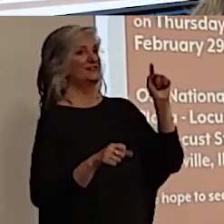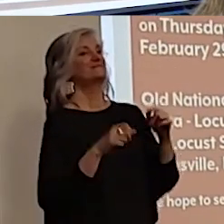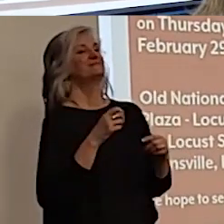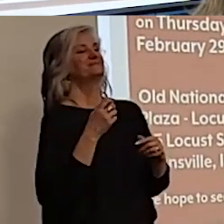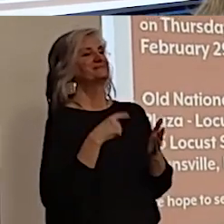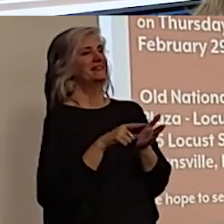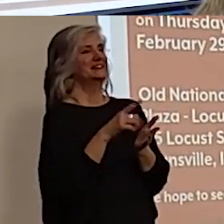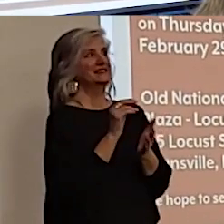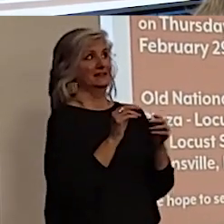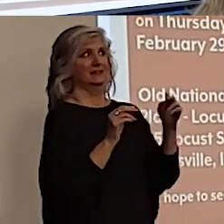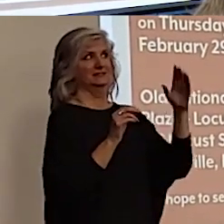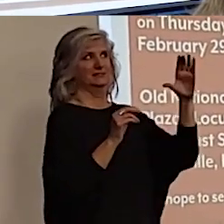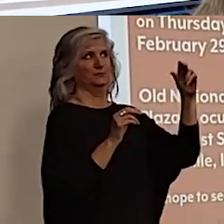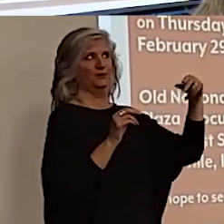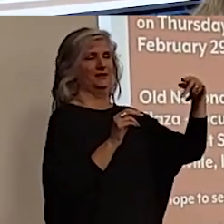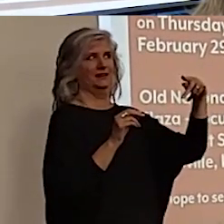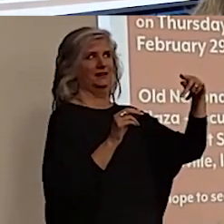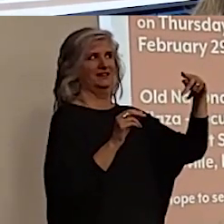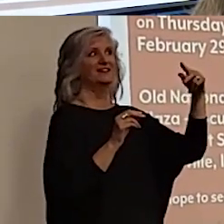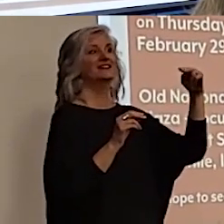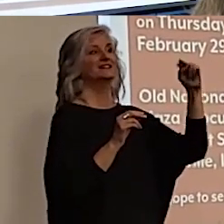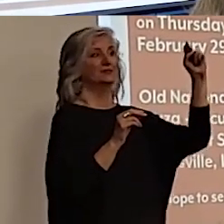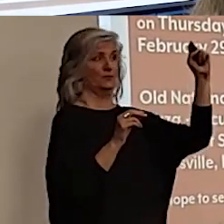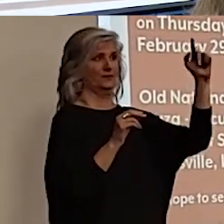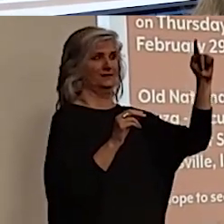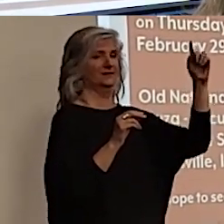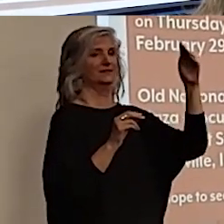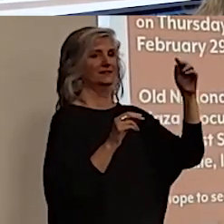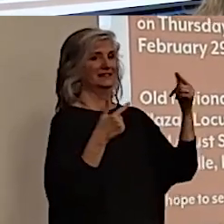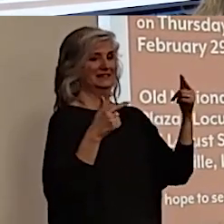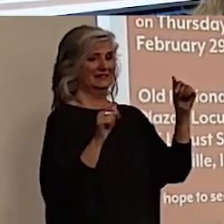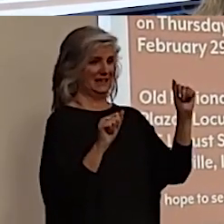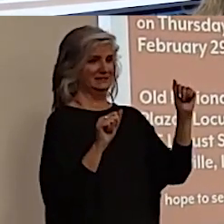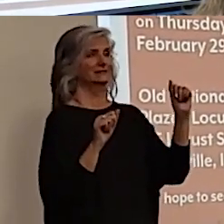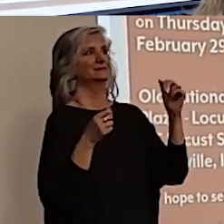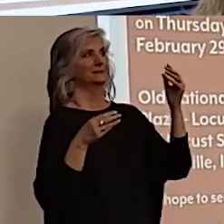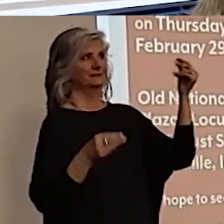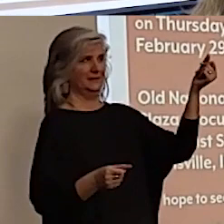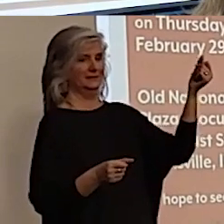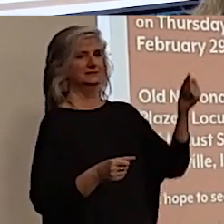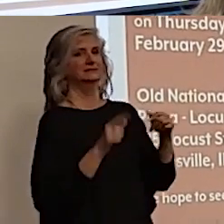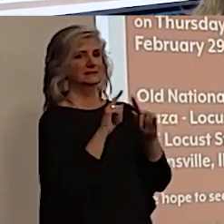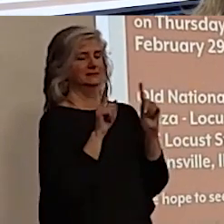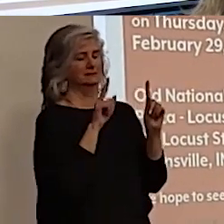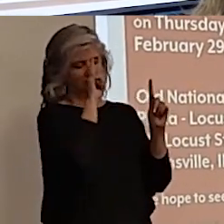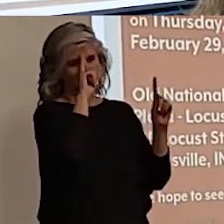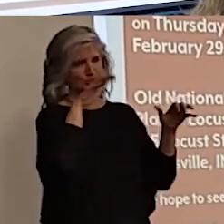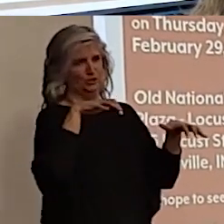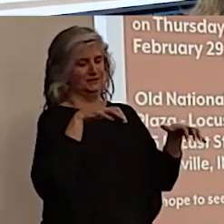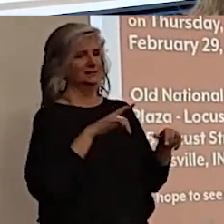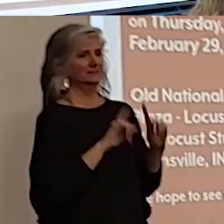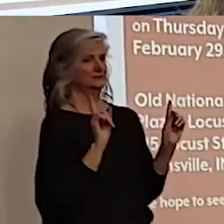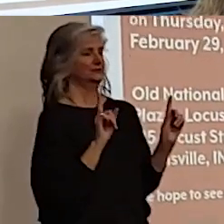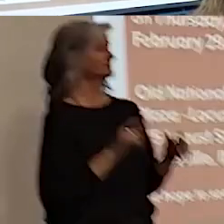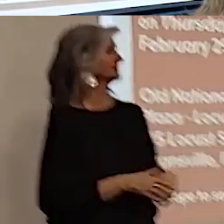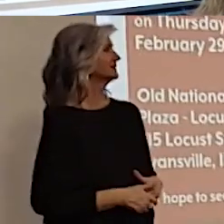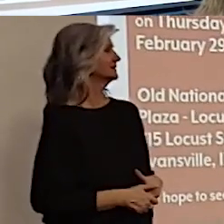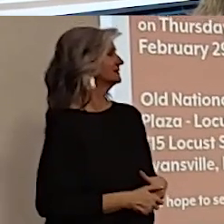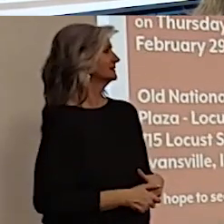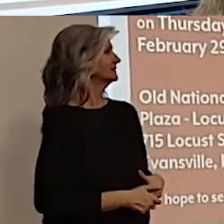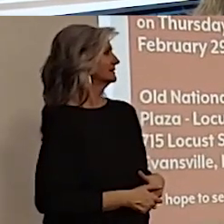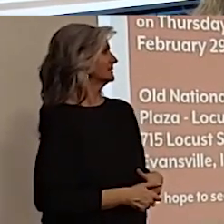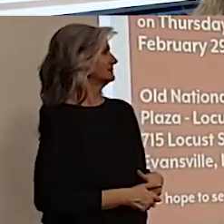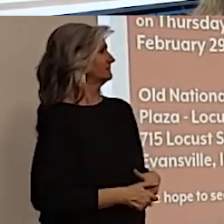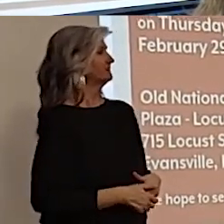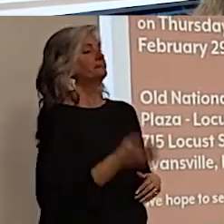what CenterPoint North gas customers pay is really quite astonishing. Yeah. And